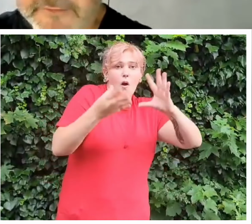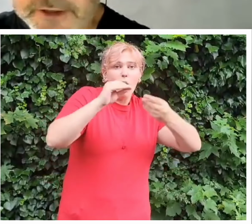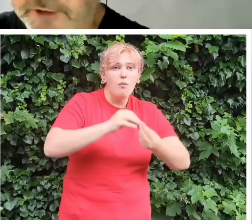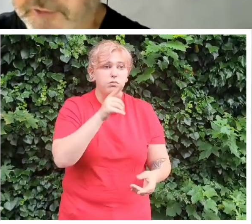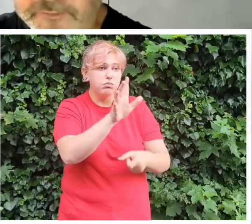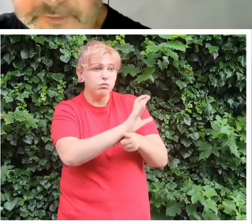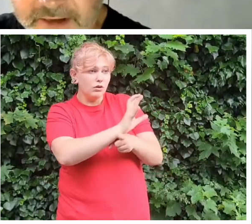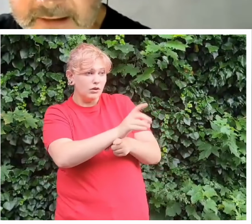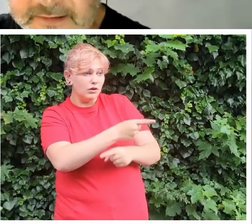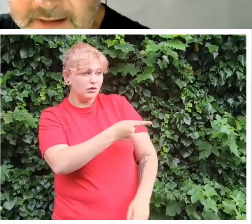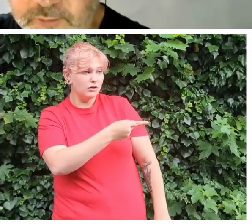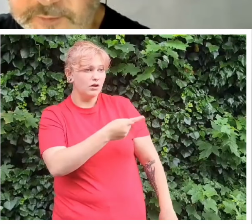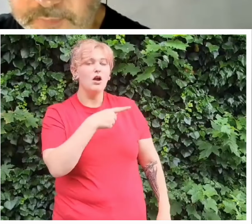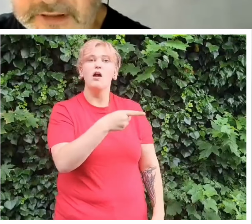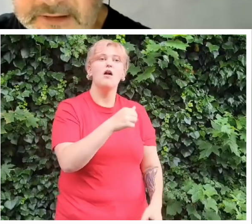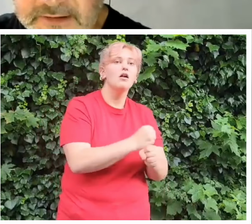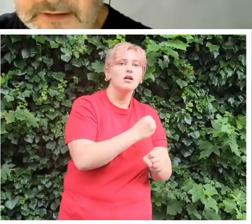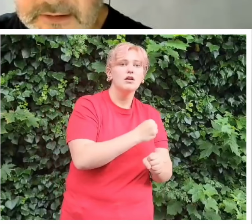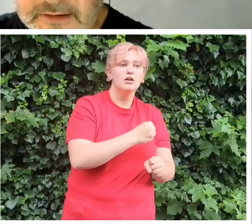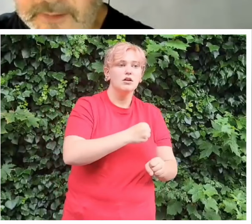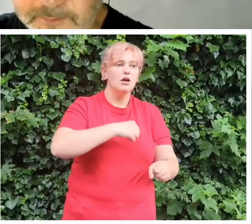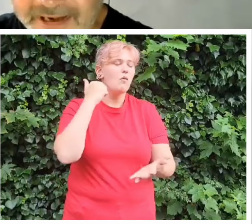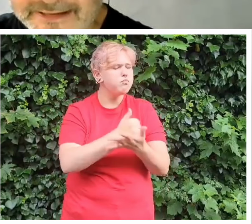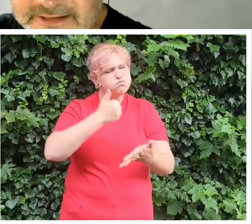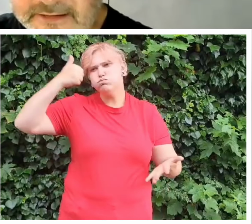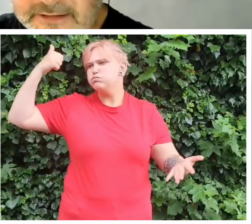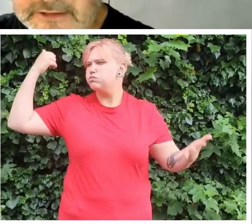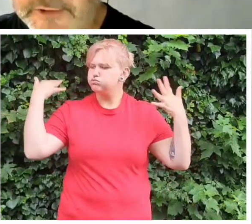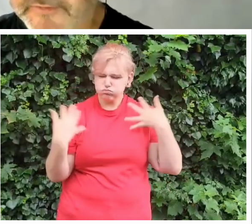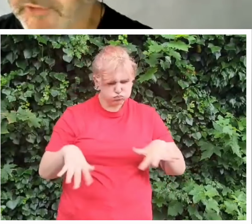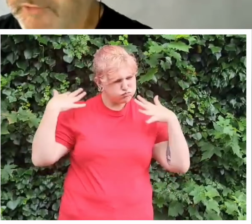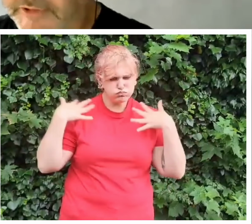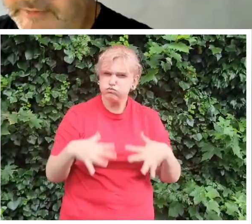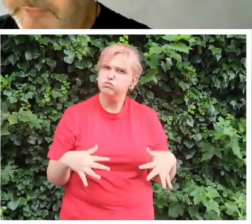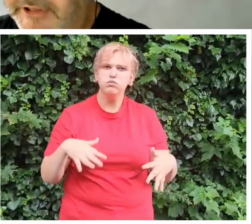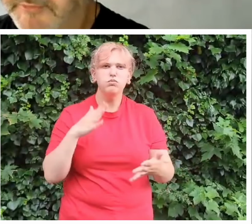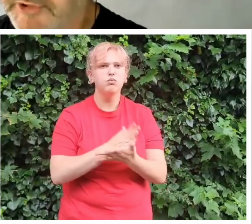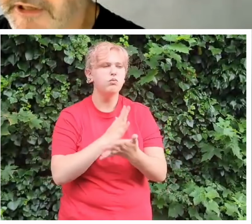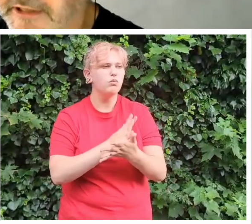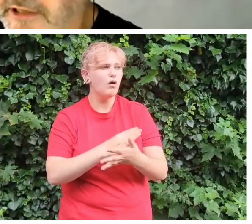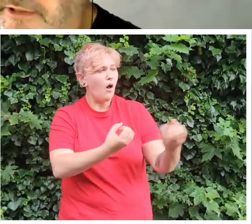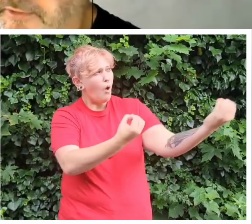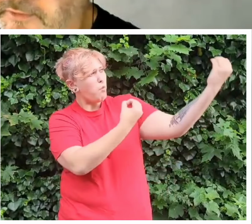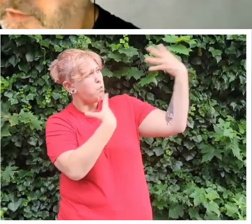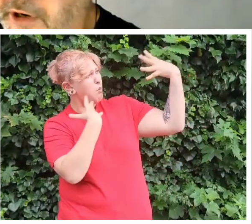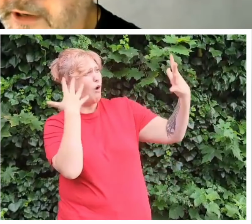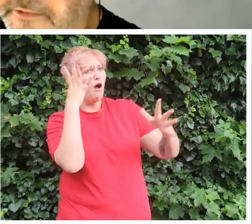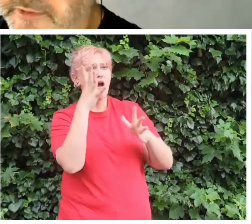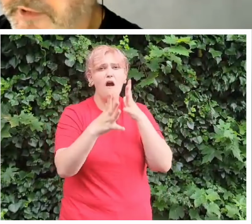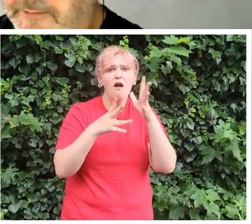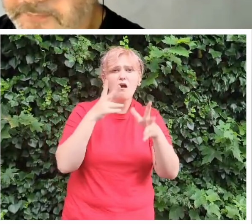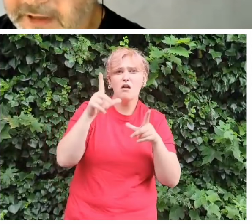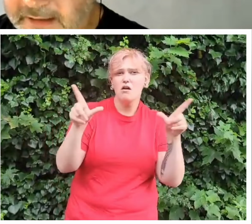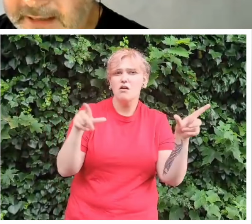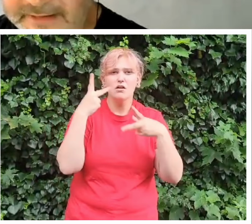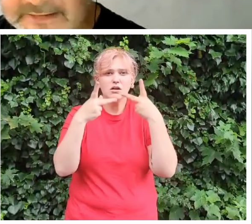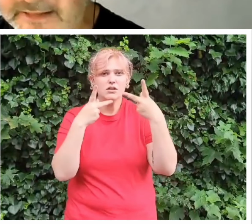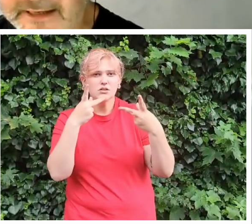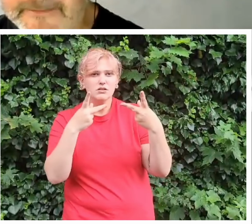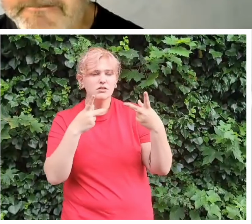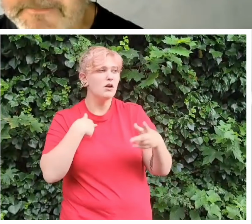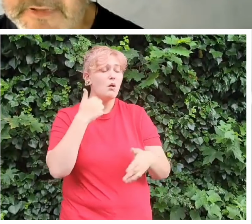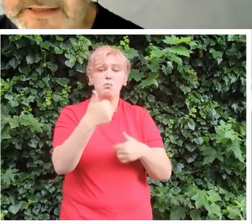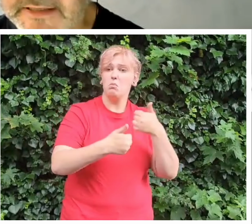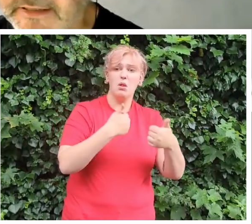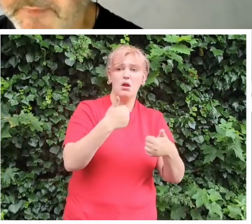create that a video of that, that would be amazing to, of course, you know, shine a light on the choir as well. And that's